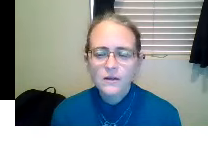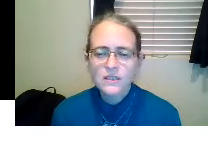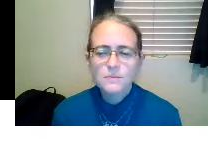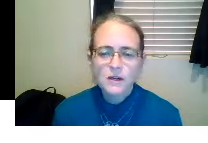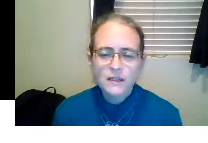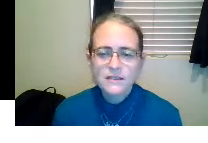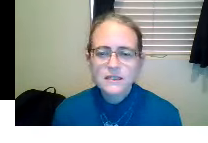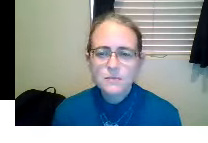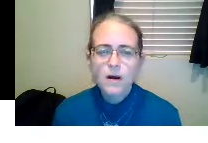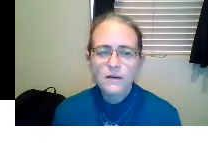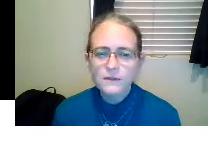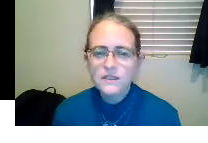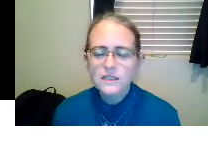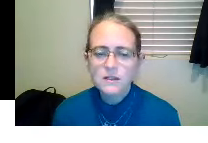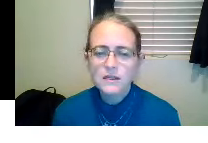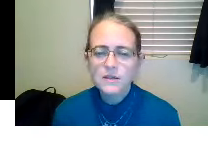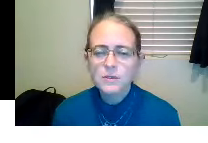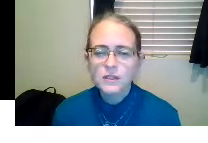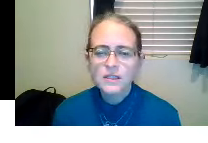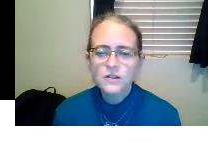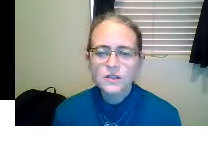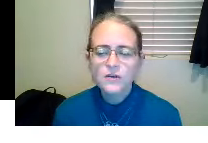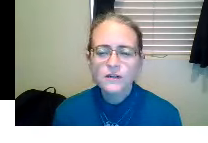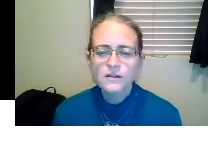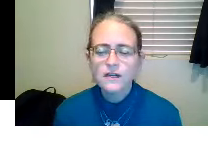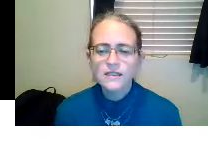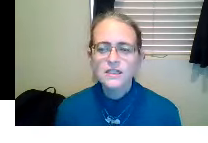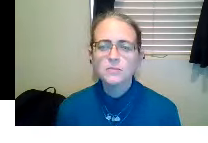thing about your experience as part of the disability community during COVID-19